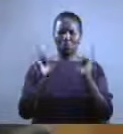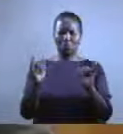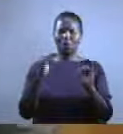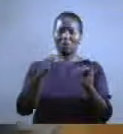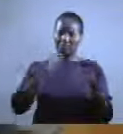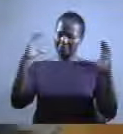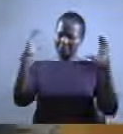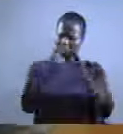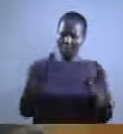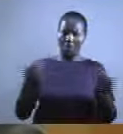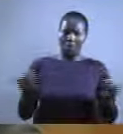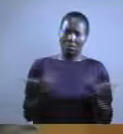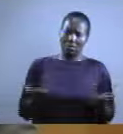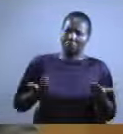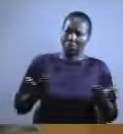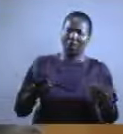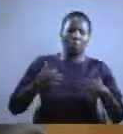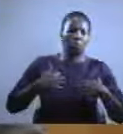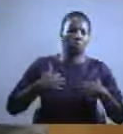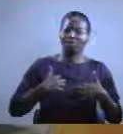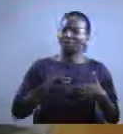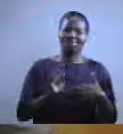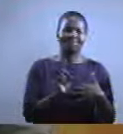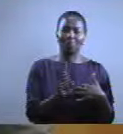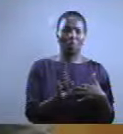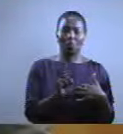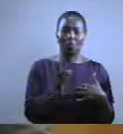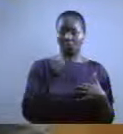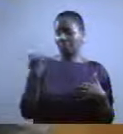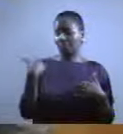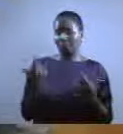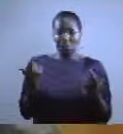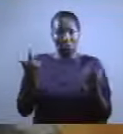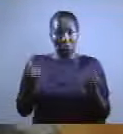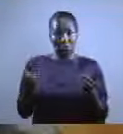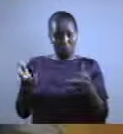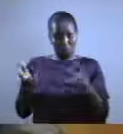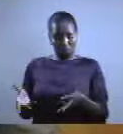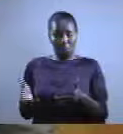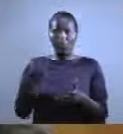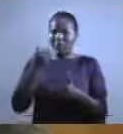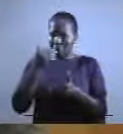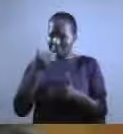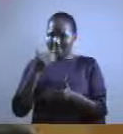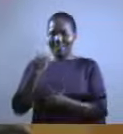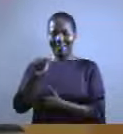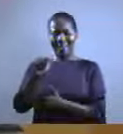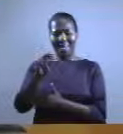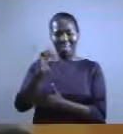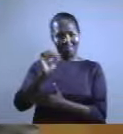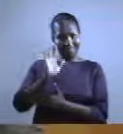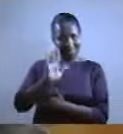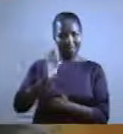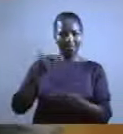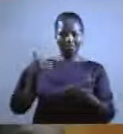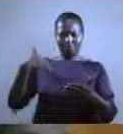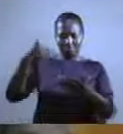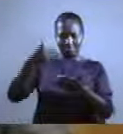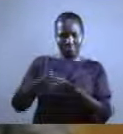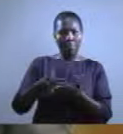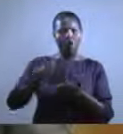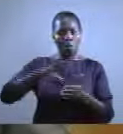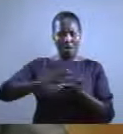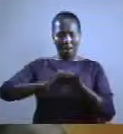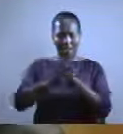delivery concerns, and their actions are all part of the ANC ongoing